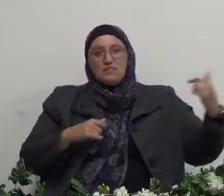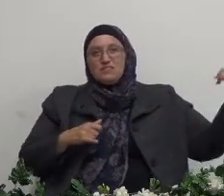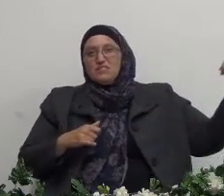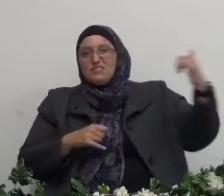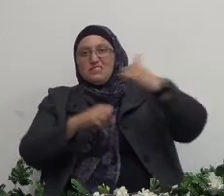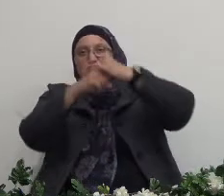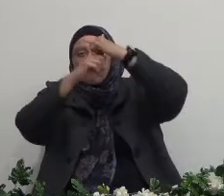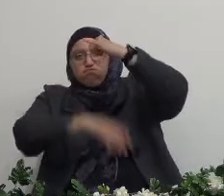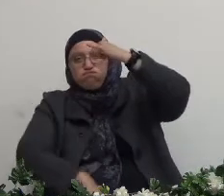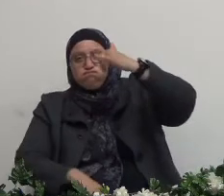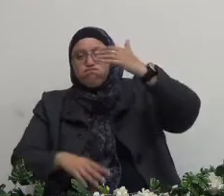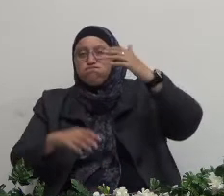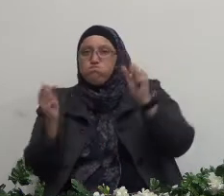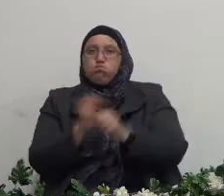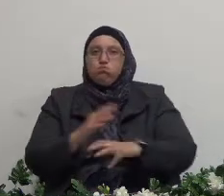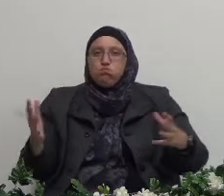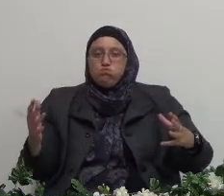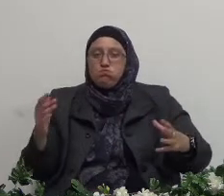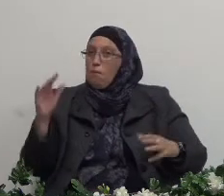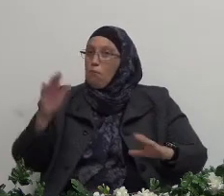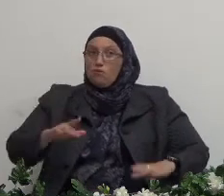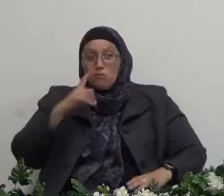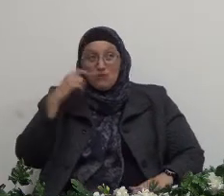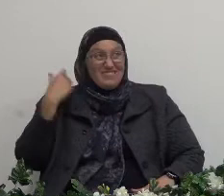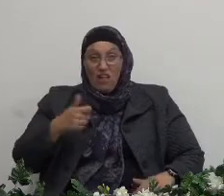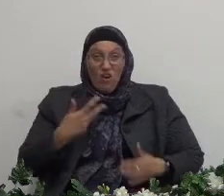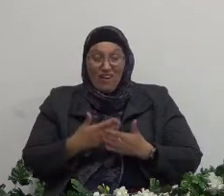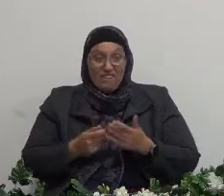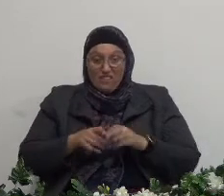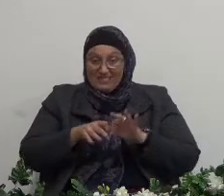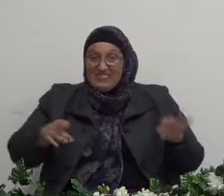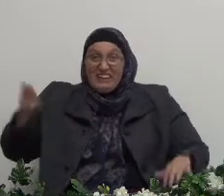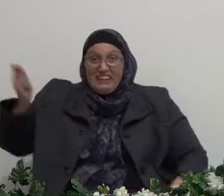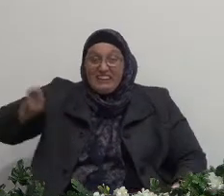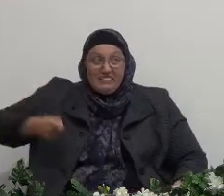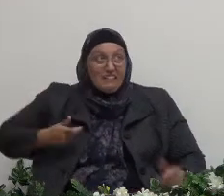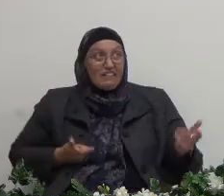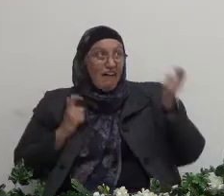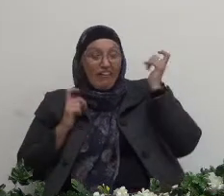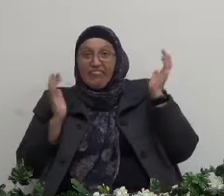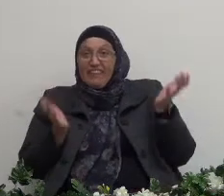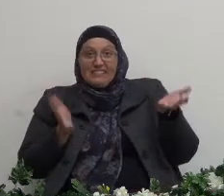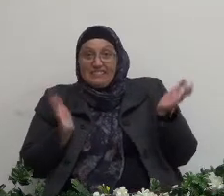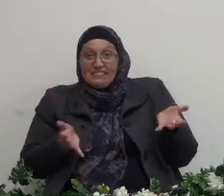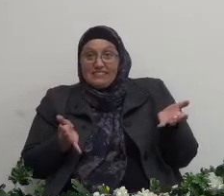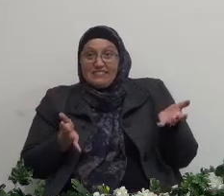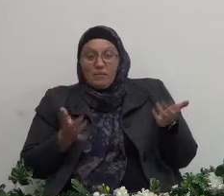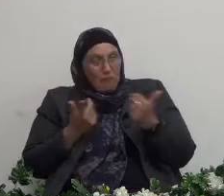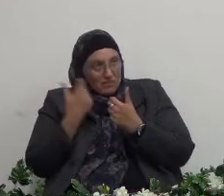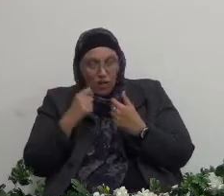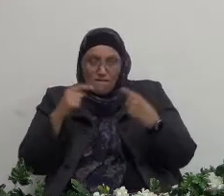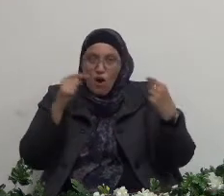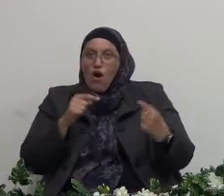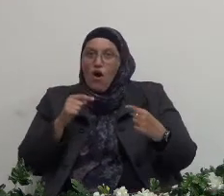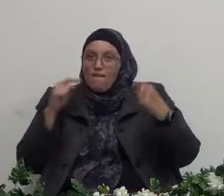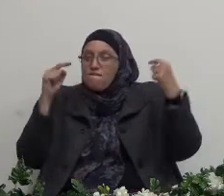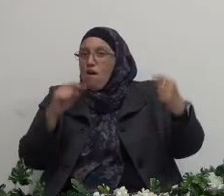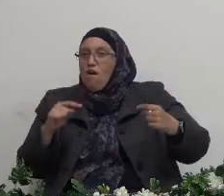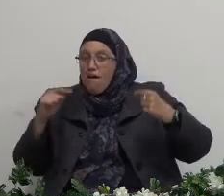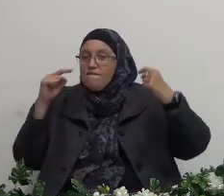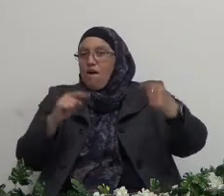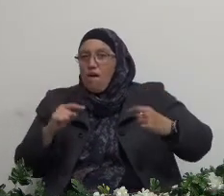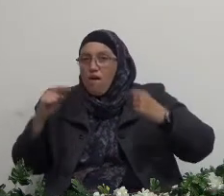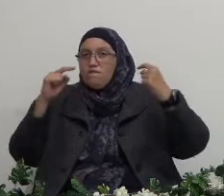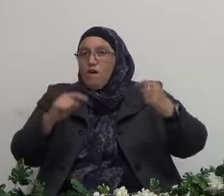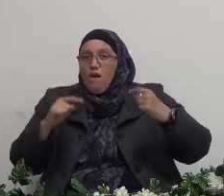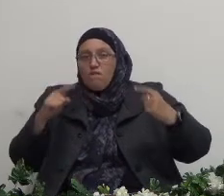yield and they're not pliant to such dictatorial powers. Other